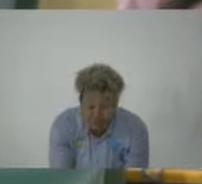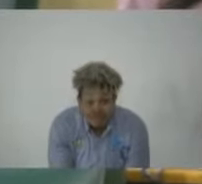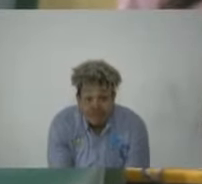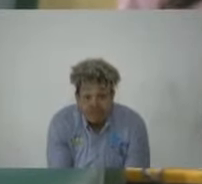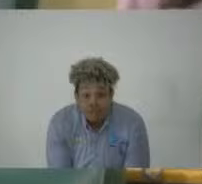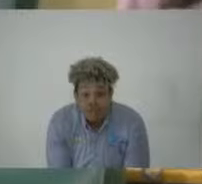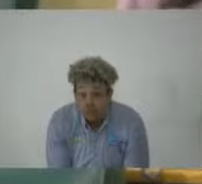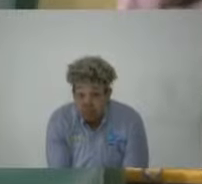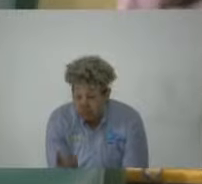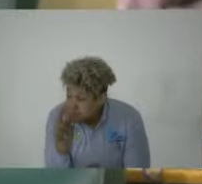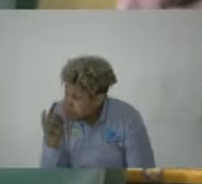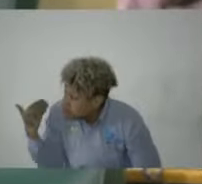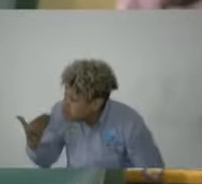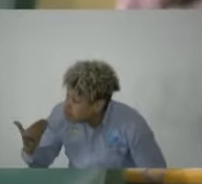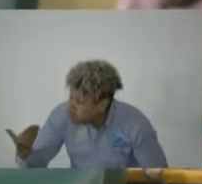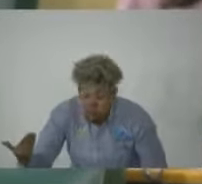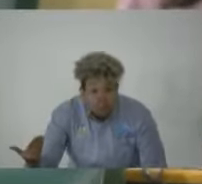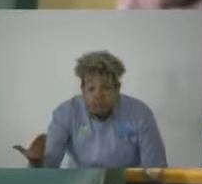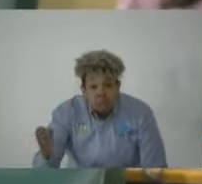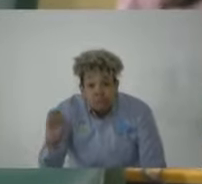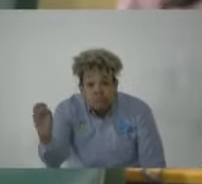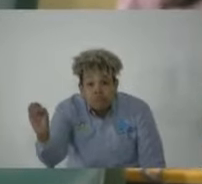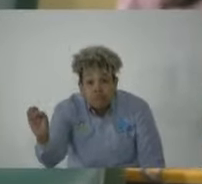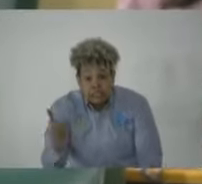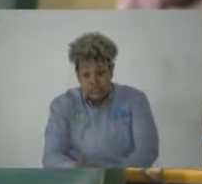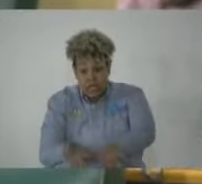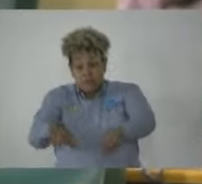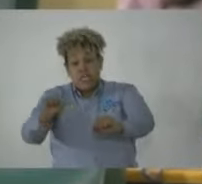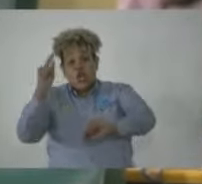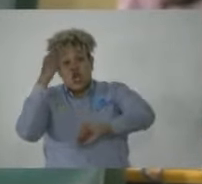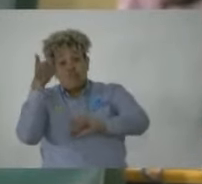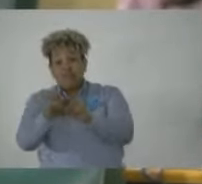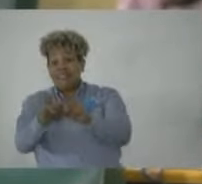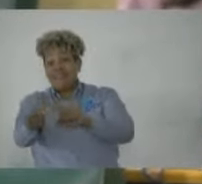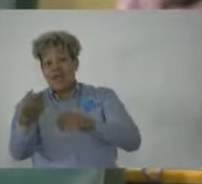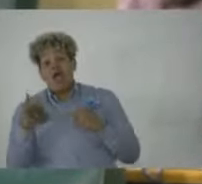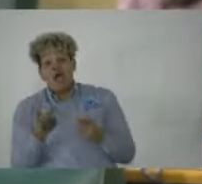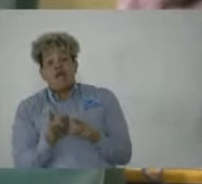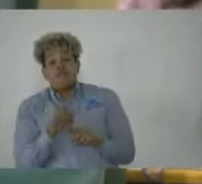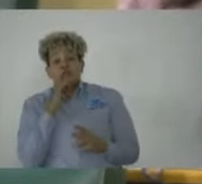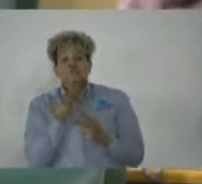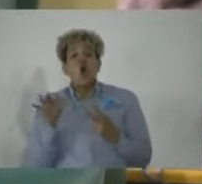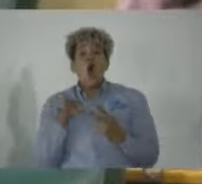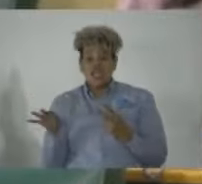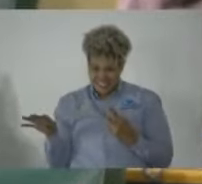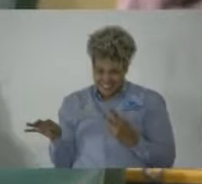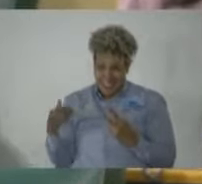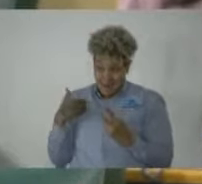not to date, during a period that they were in government and they had choice,